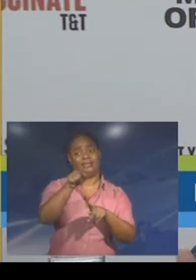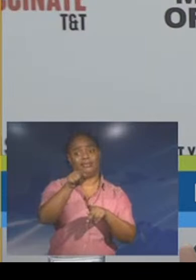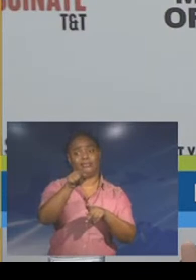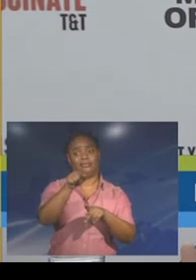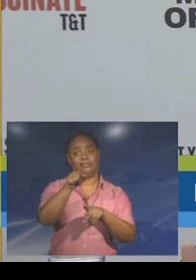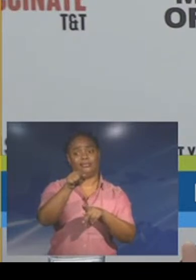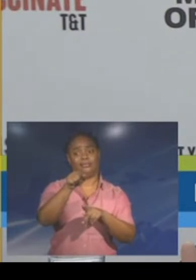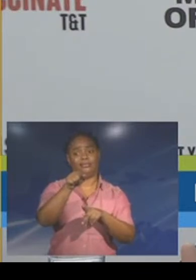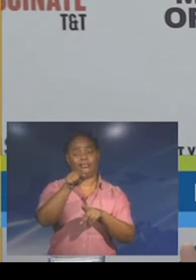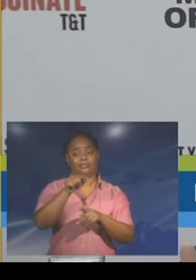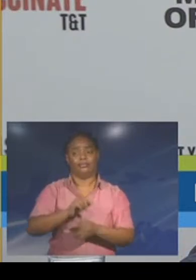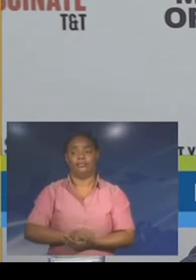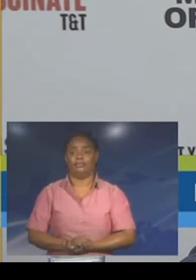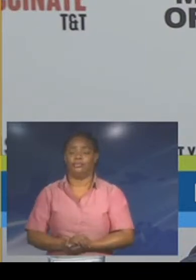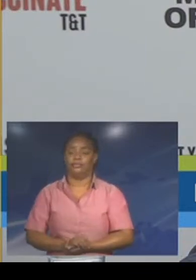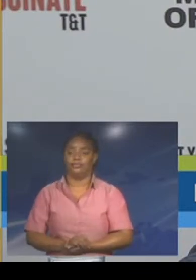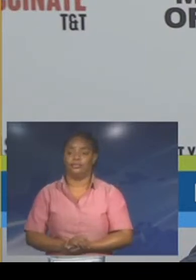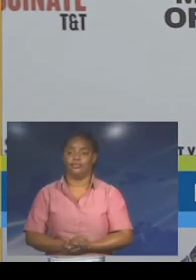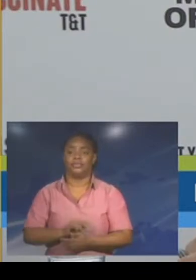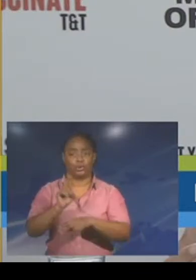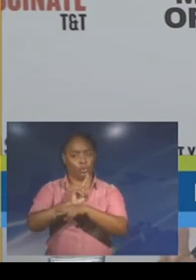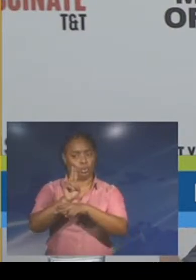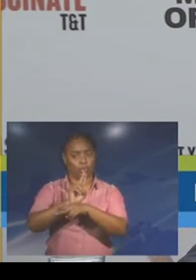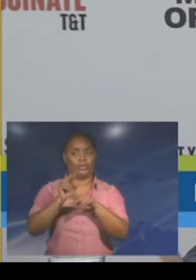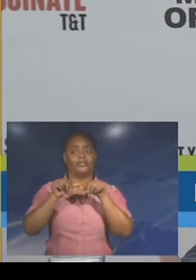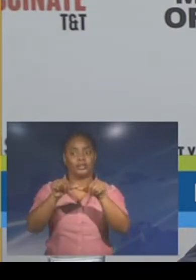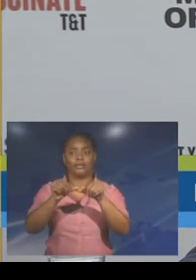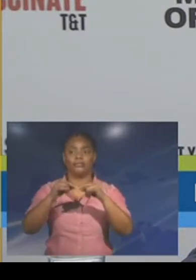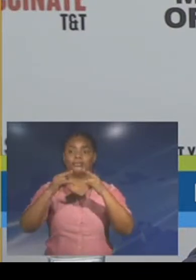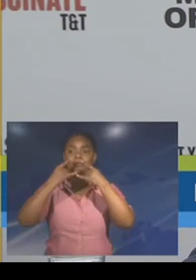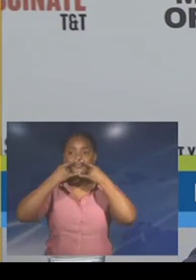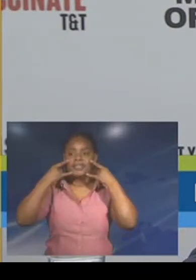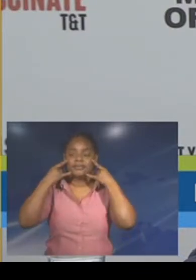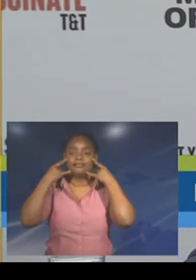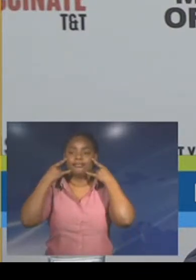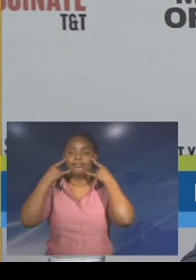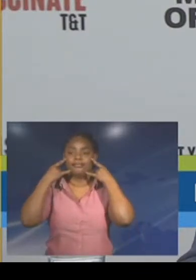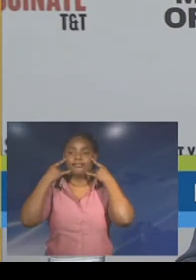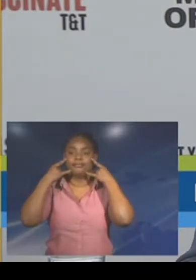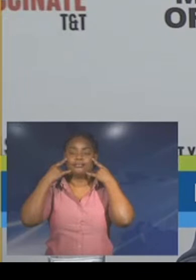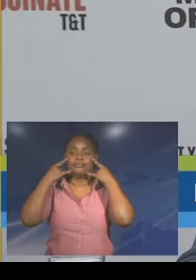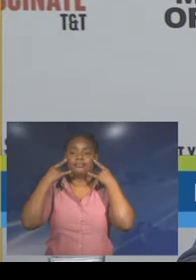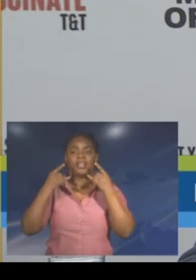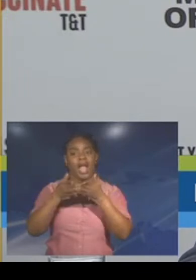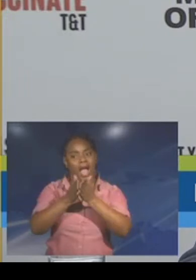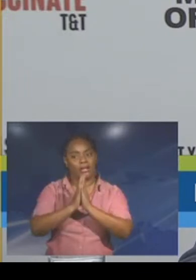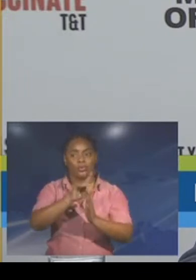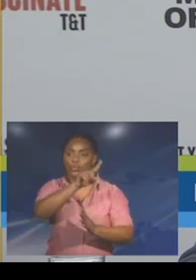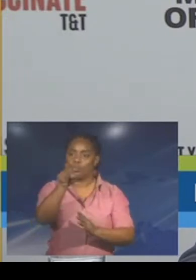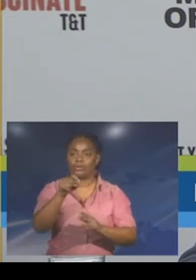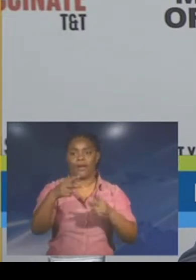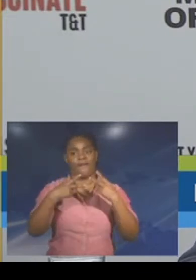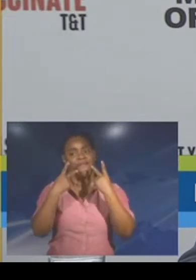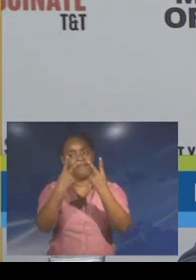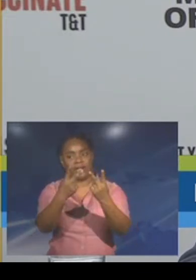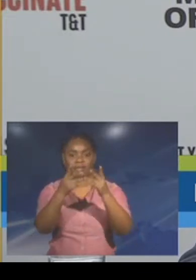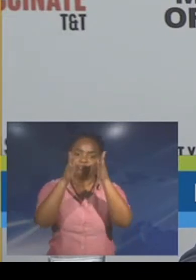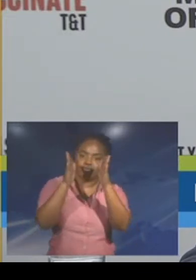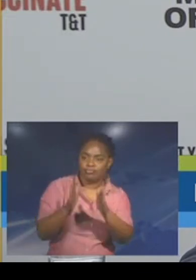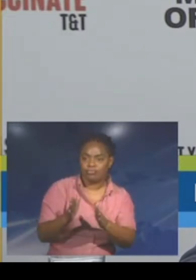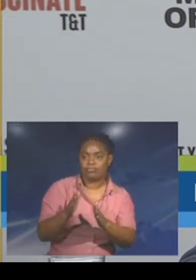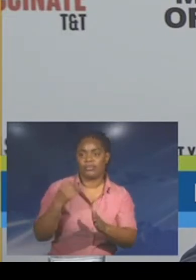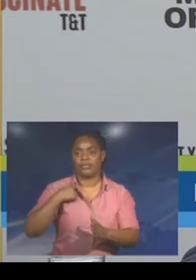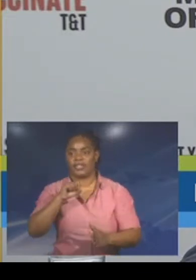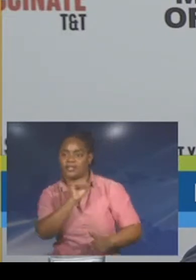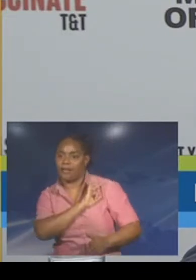ventilation may or may not be optimal. So we are recommending that visitors and staff still